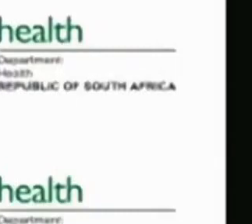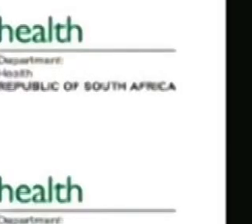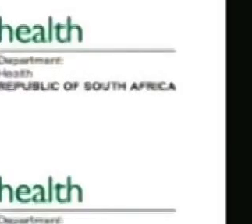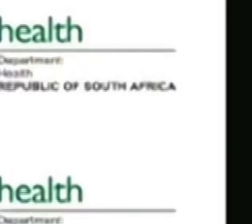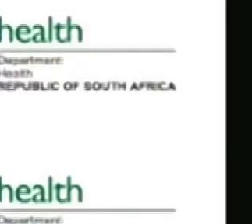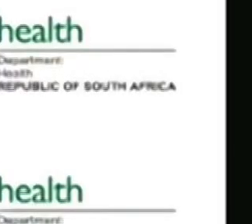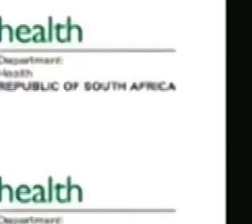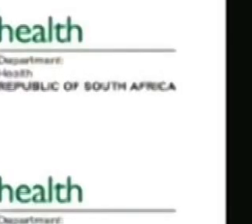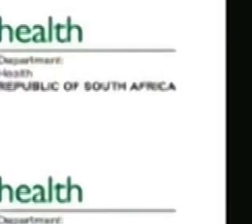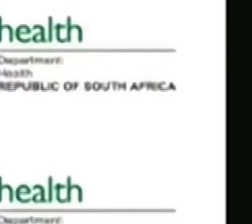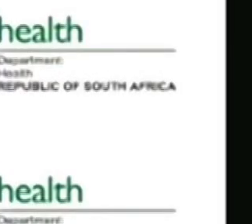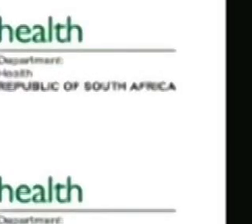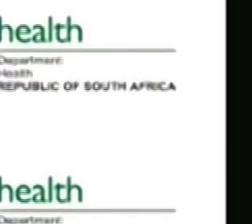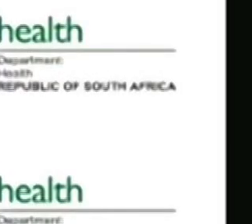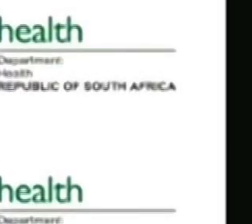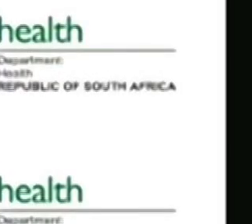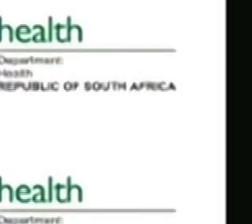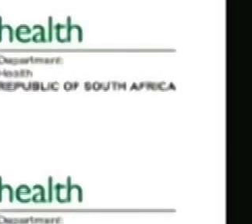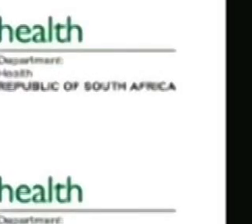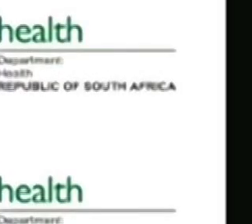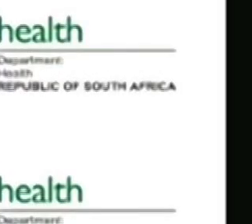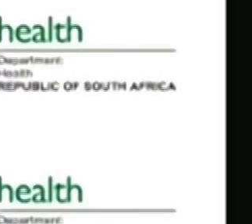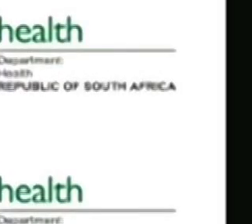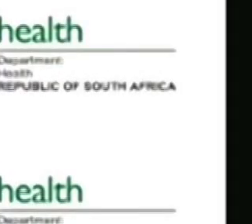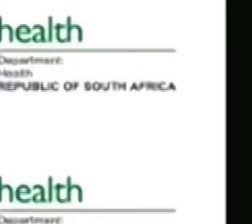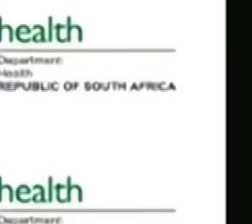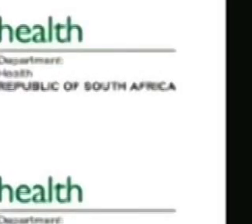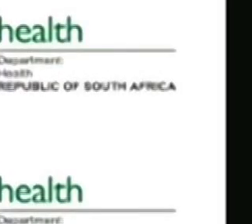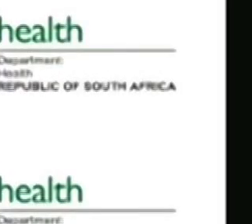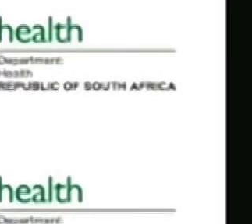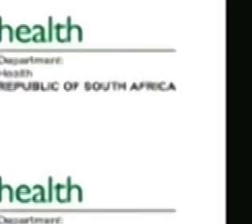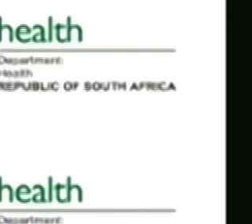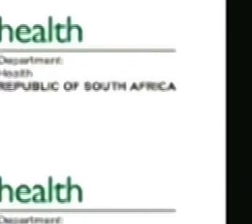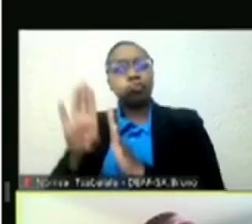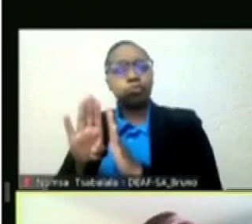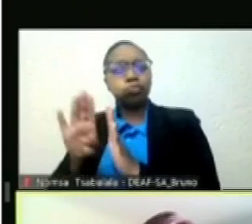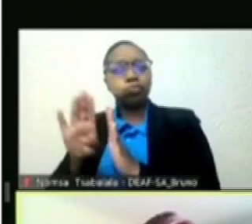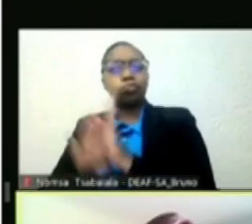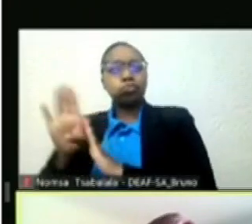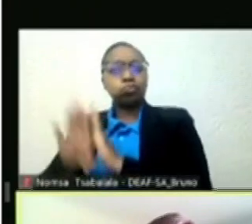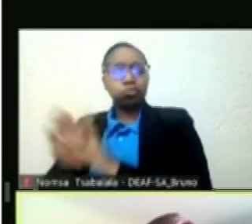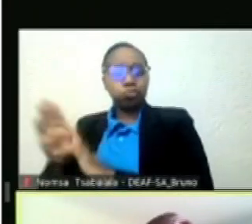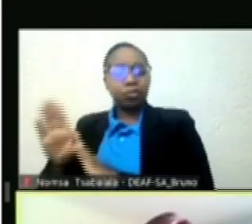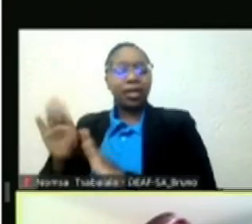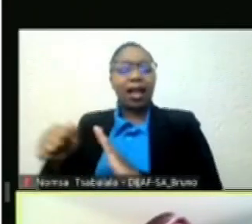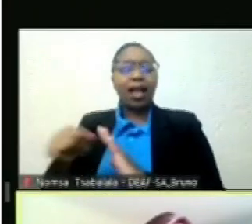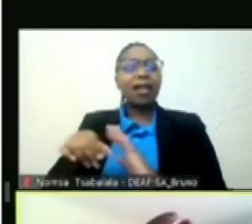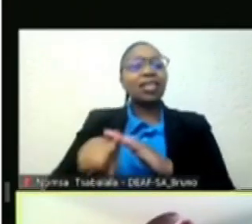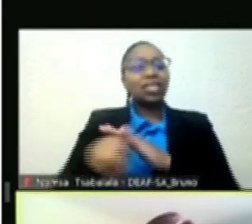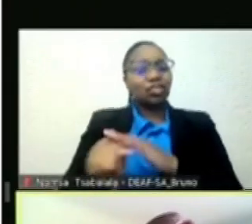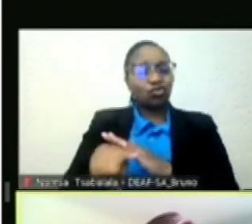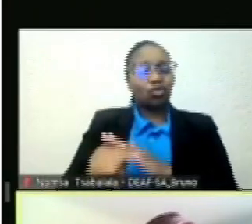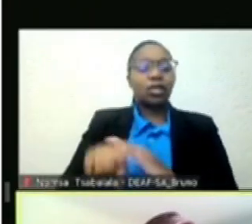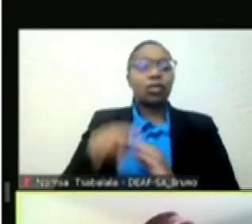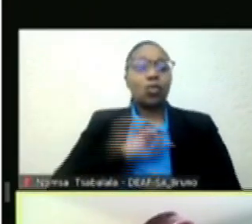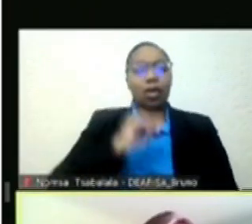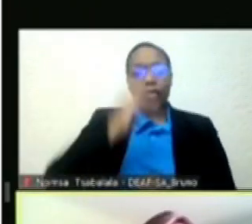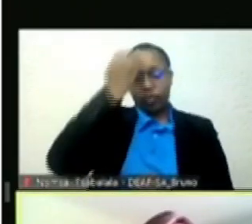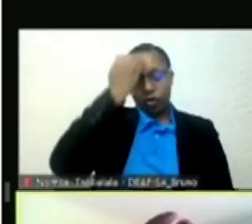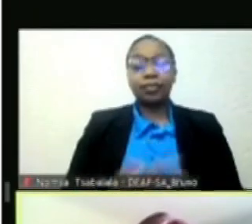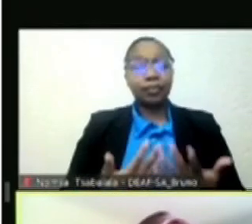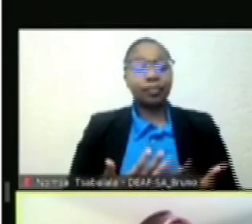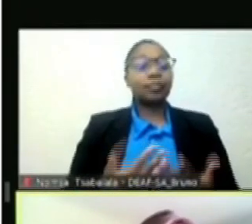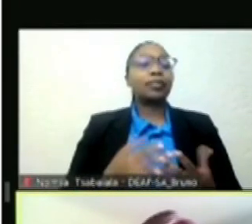uDokotela uPhaahla uthi izwe selibhekene nehlandla lesine lokwenyuka kwezibalo zabasuleleka nge-COVID-19 njengoba umbiko wayizolo uveze